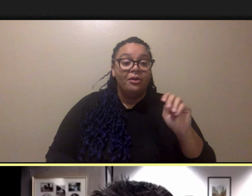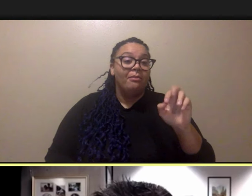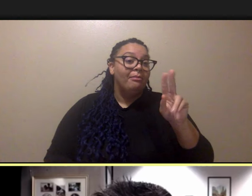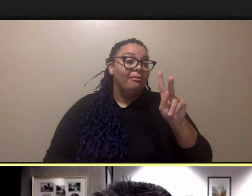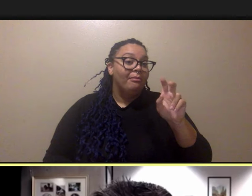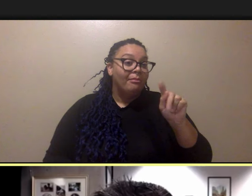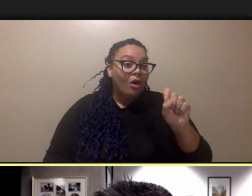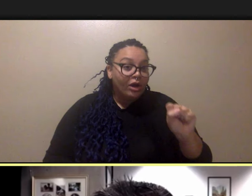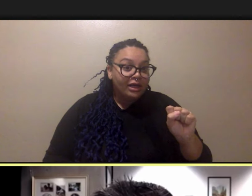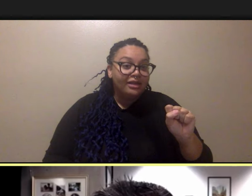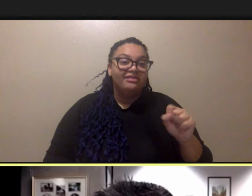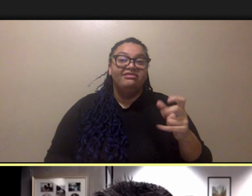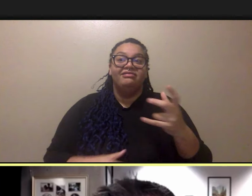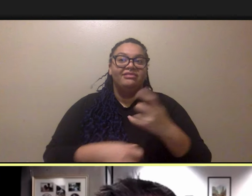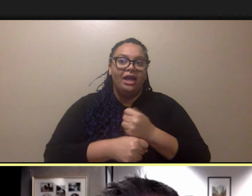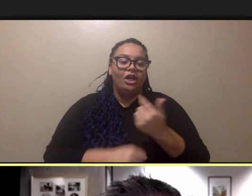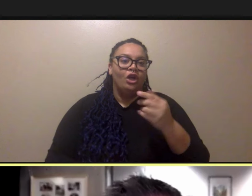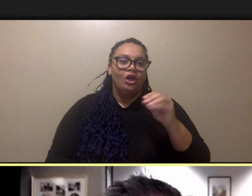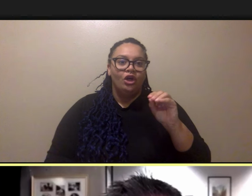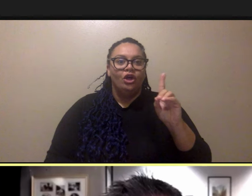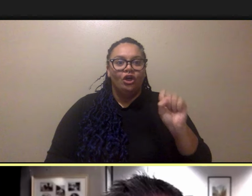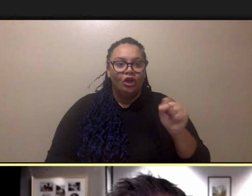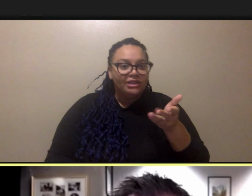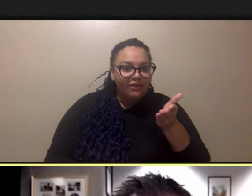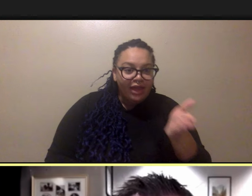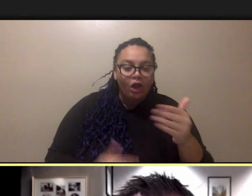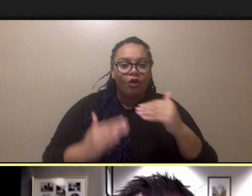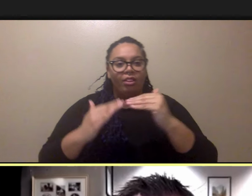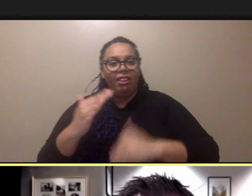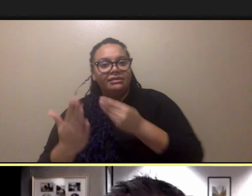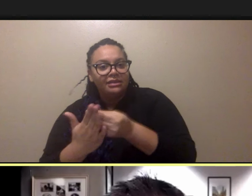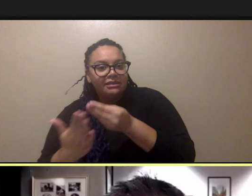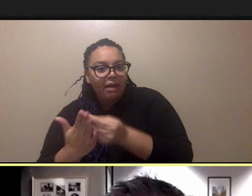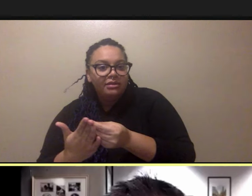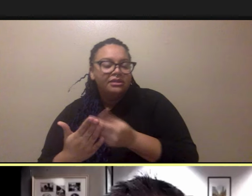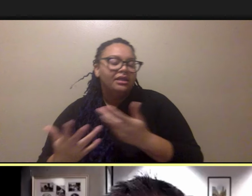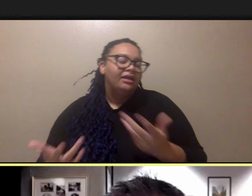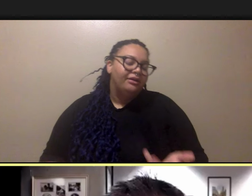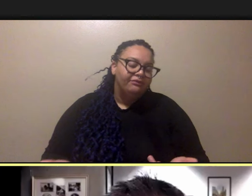and get the goods there less expensively, and be able to